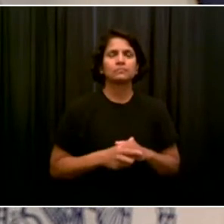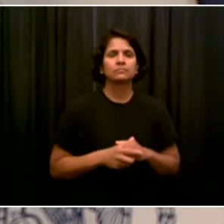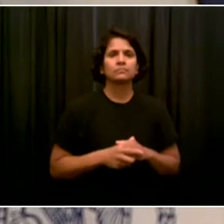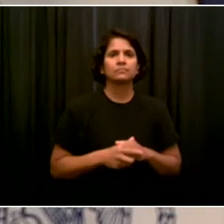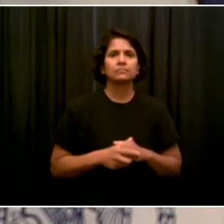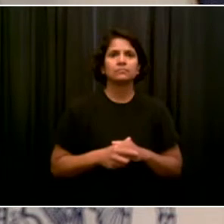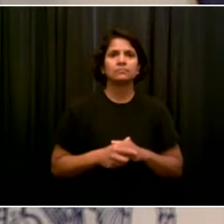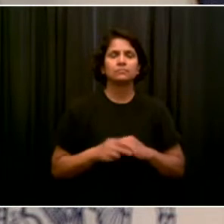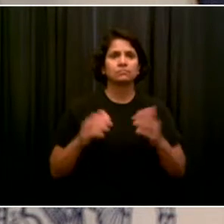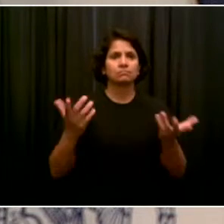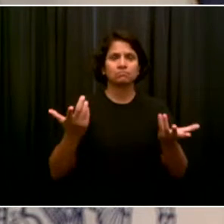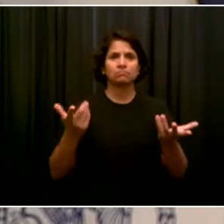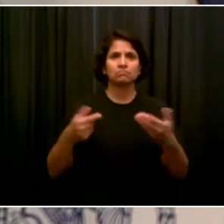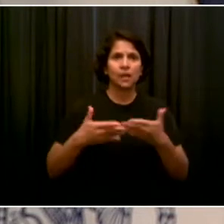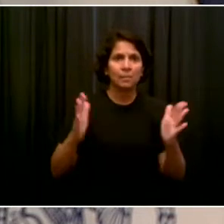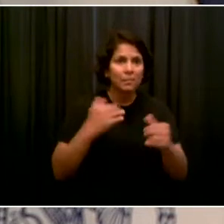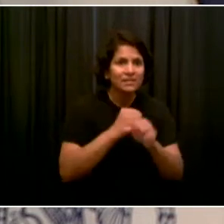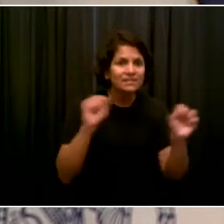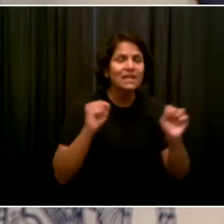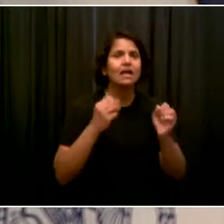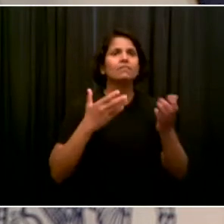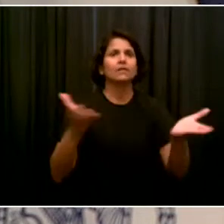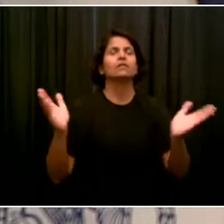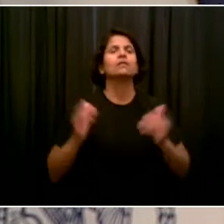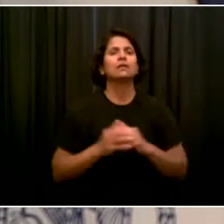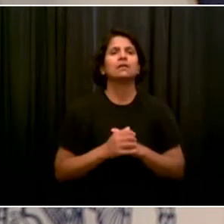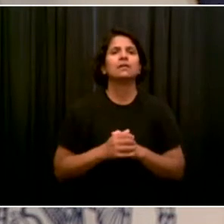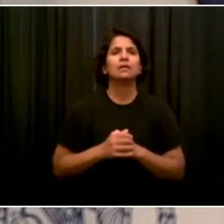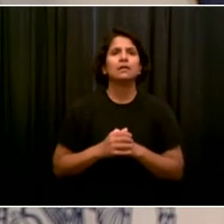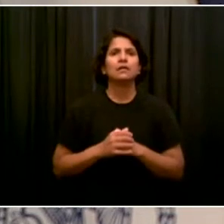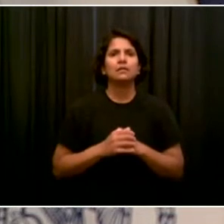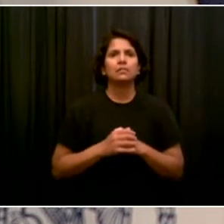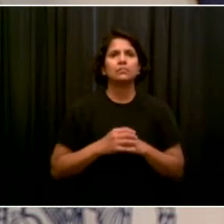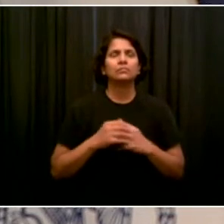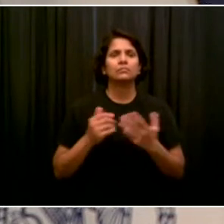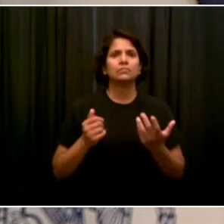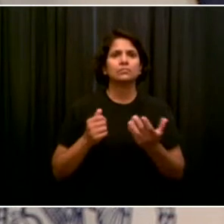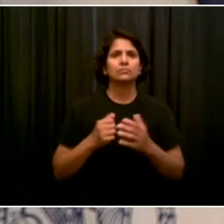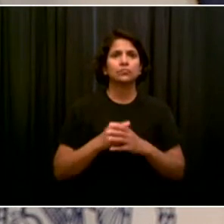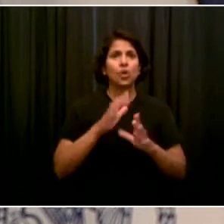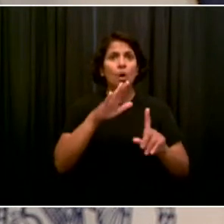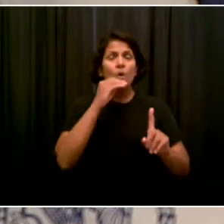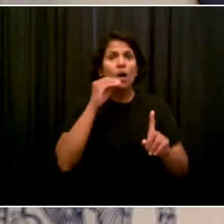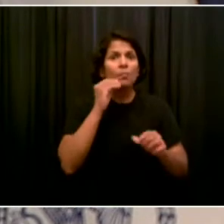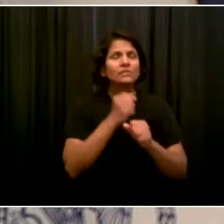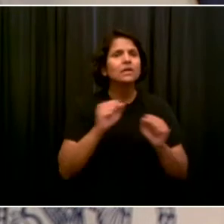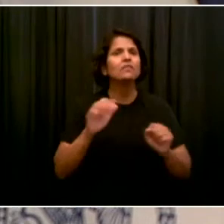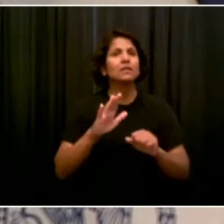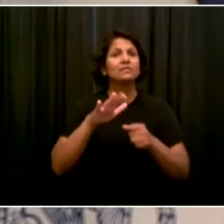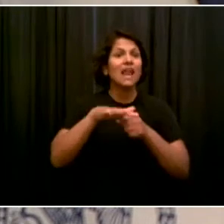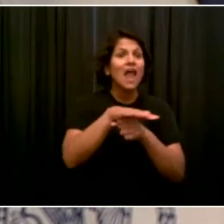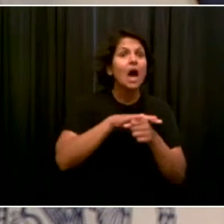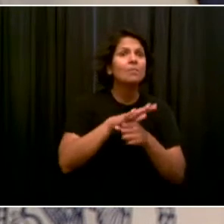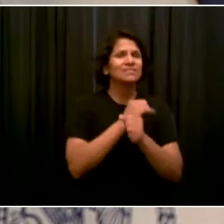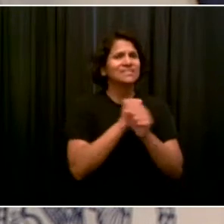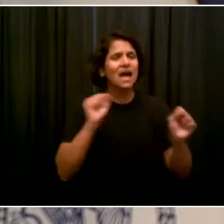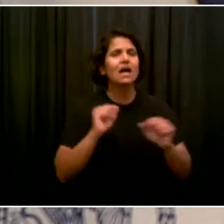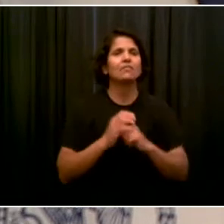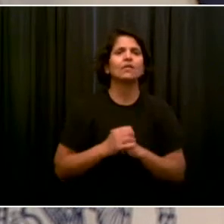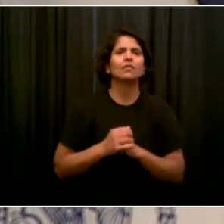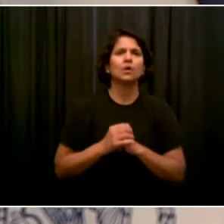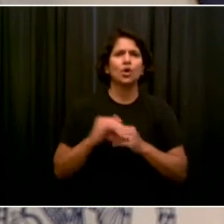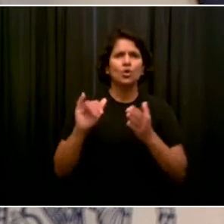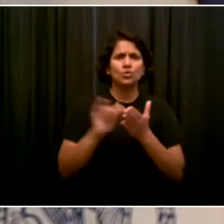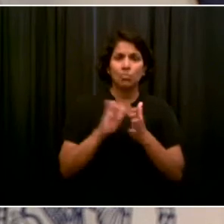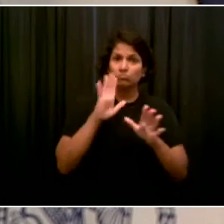people feel safe in their own city, their own neighborhood, their own home. We have to work on this every single day. Last